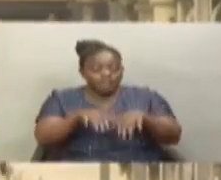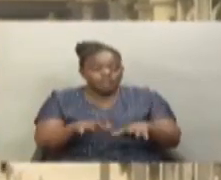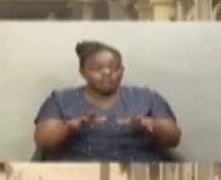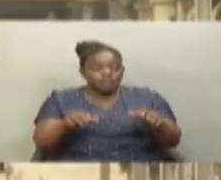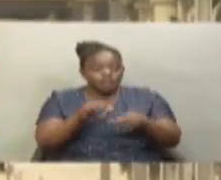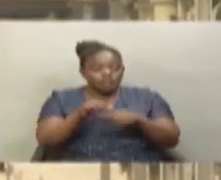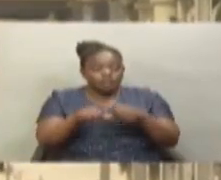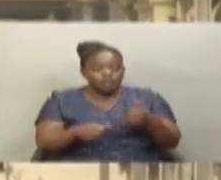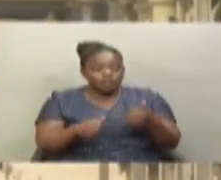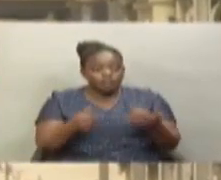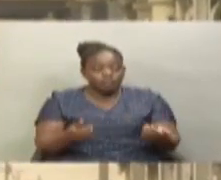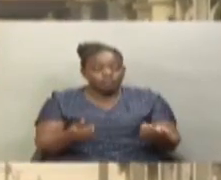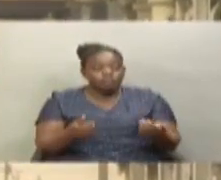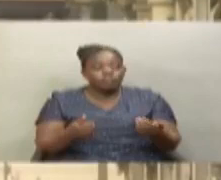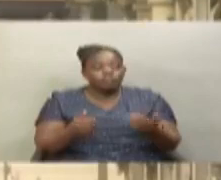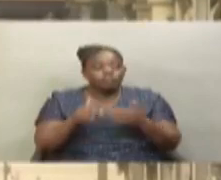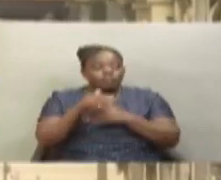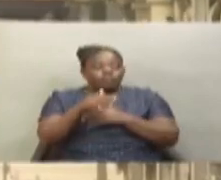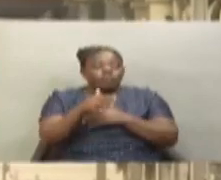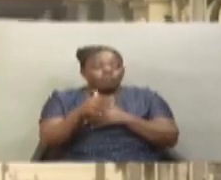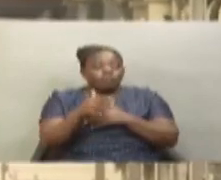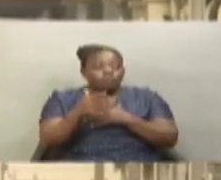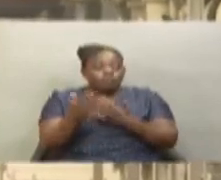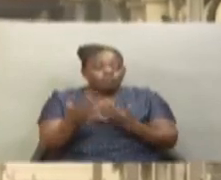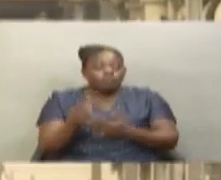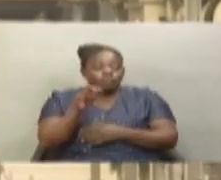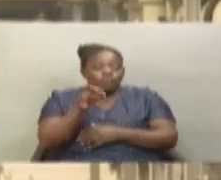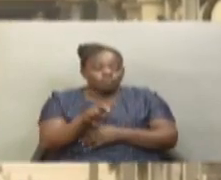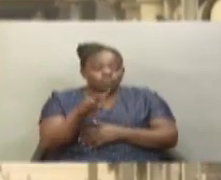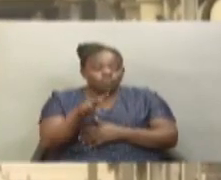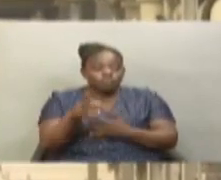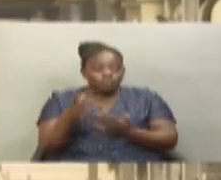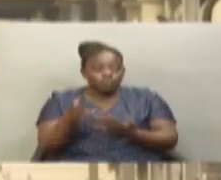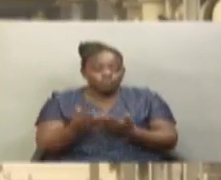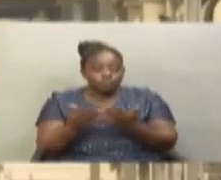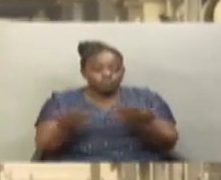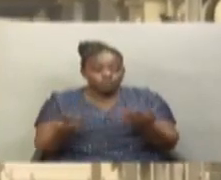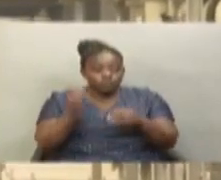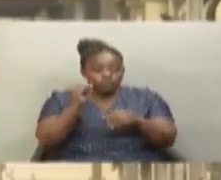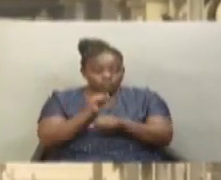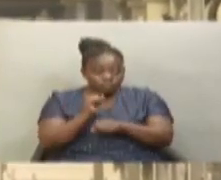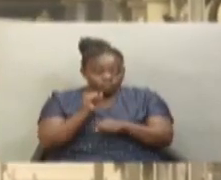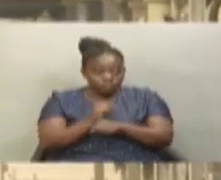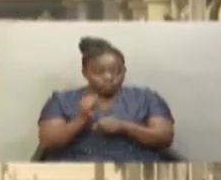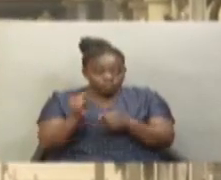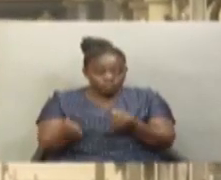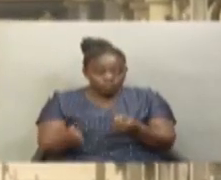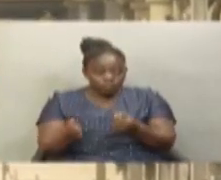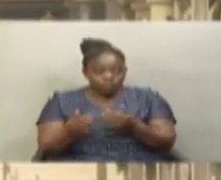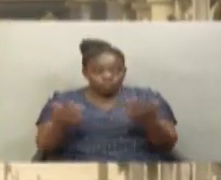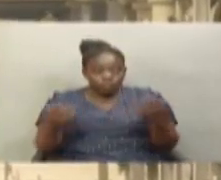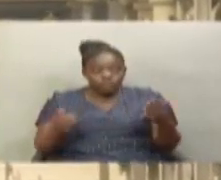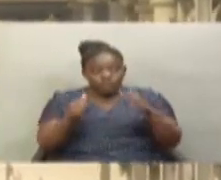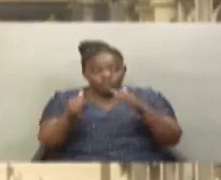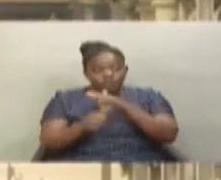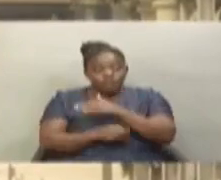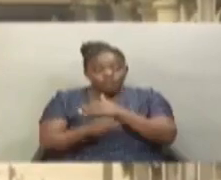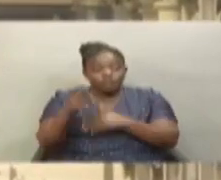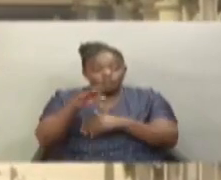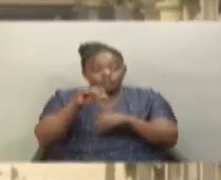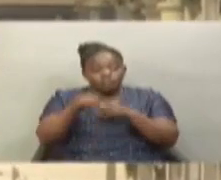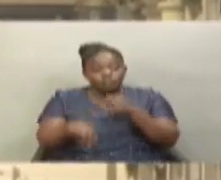hectares 4 nga zisuseemu. Wetambula muno wansi wano wetuli wetukolera eno recording tuli wansi wa mazzi kumpi mita